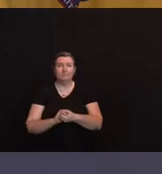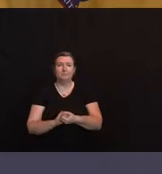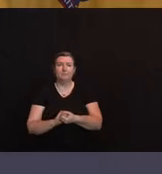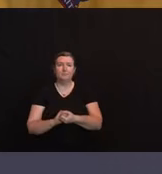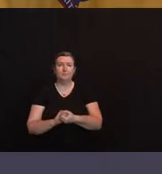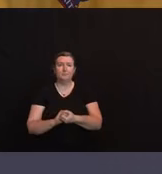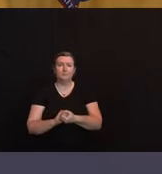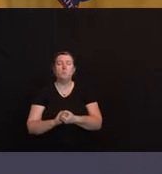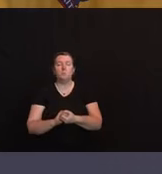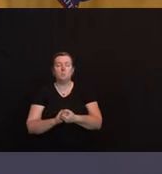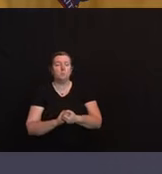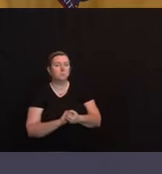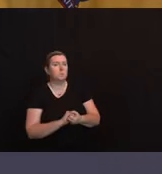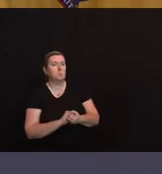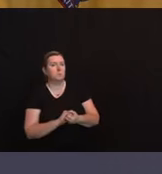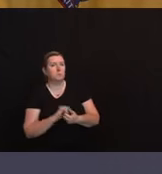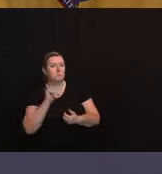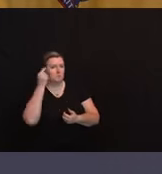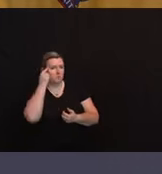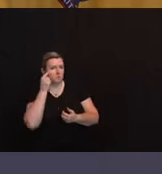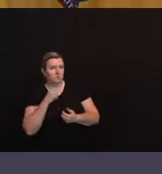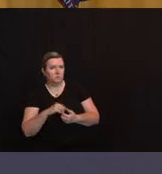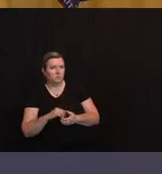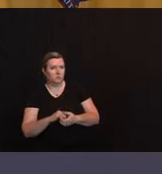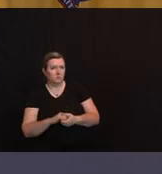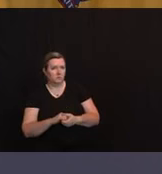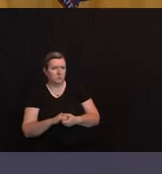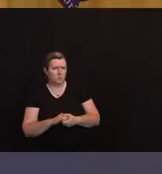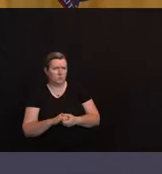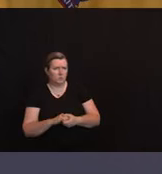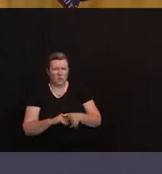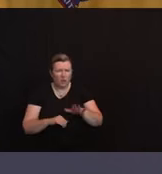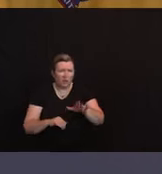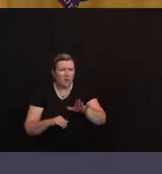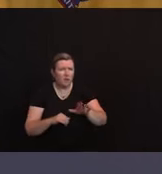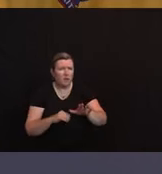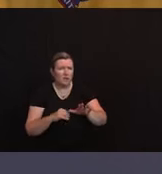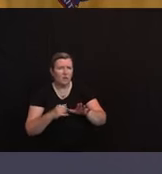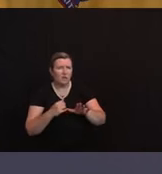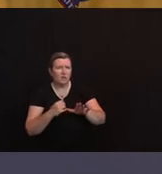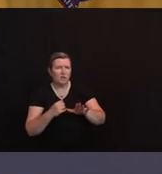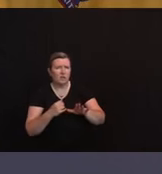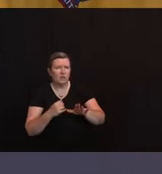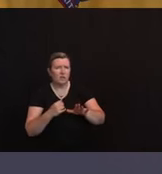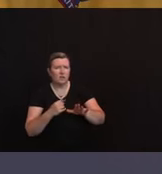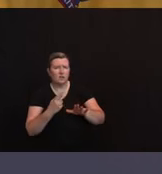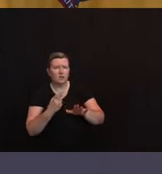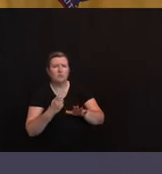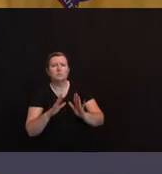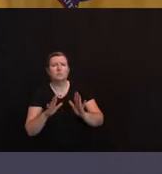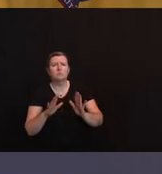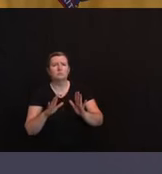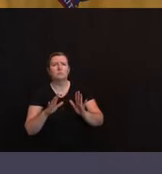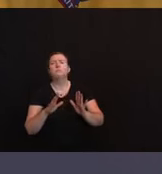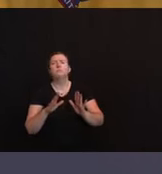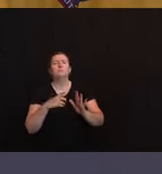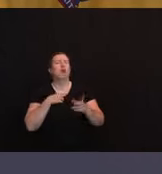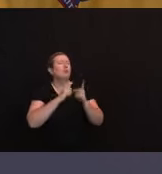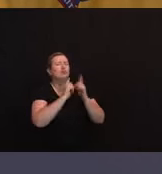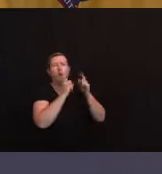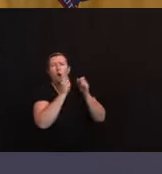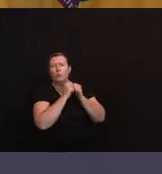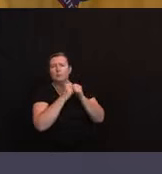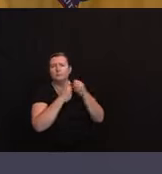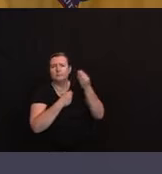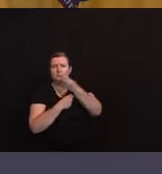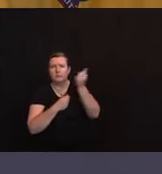one. A lot of them, like I had a chance to talk to a couple of them, Anthony Bucco and right.